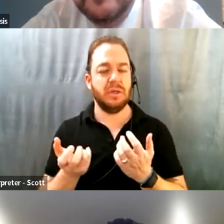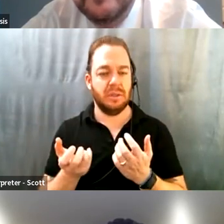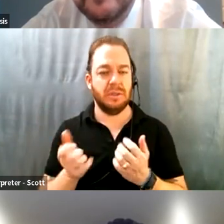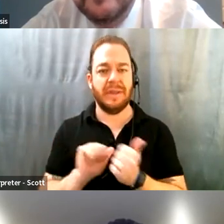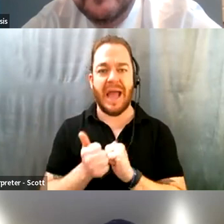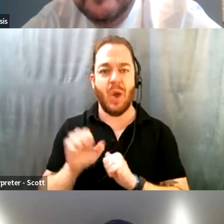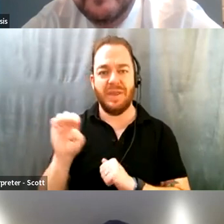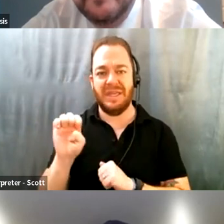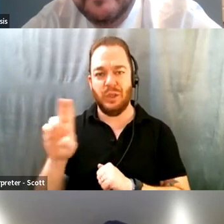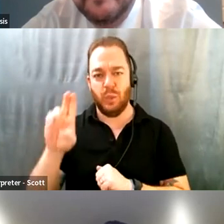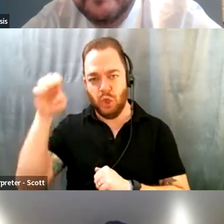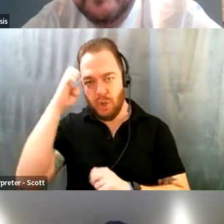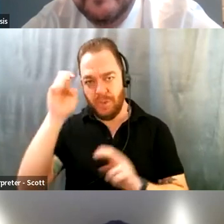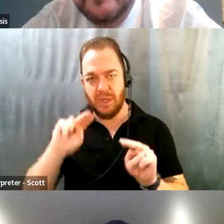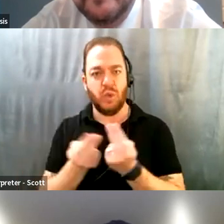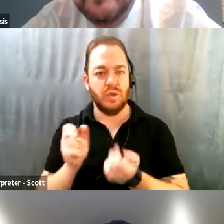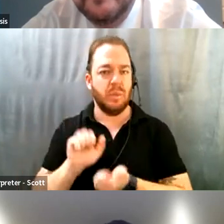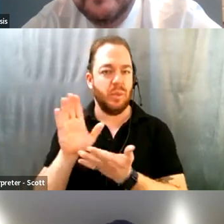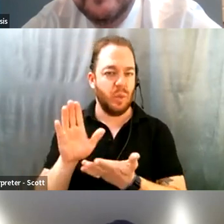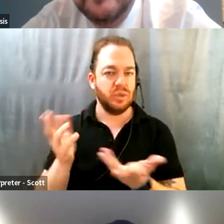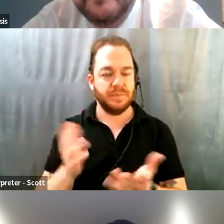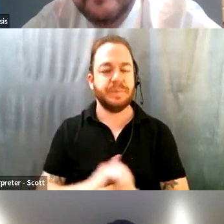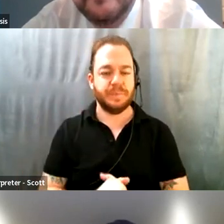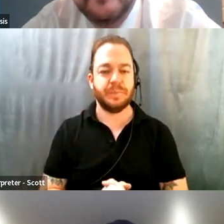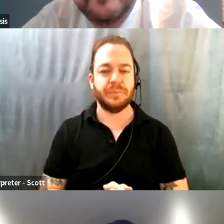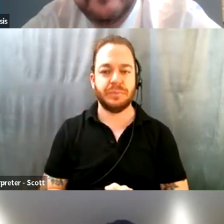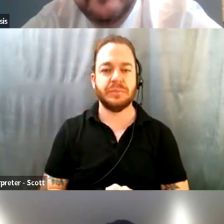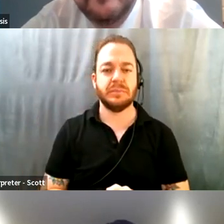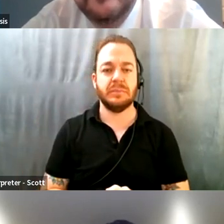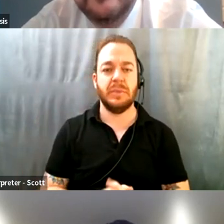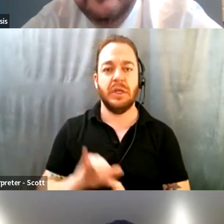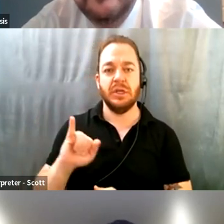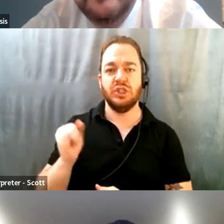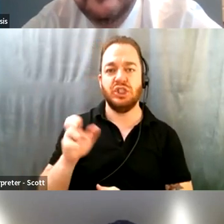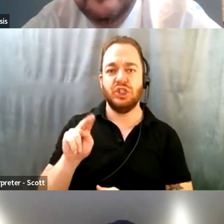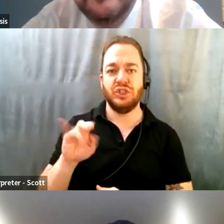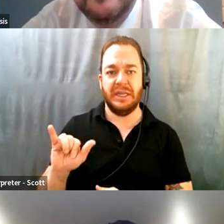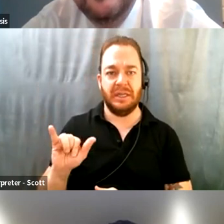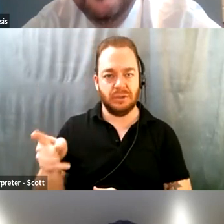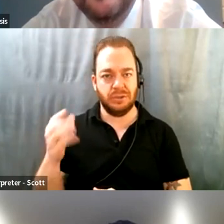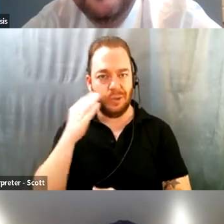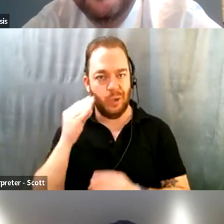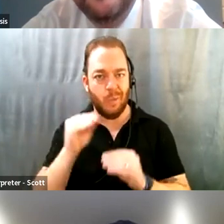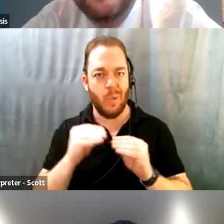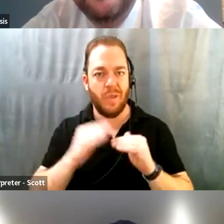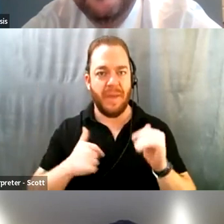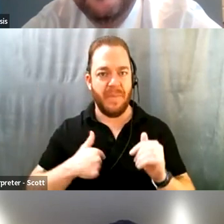way the European Union goes about it. Of course, Jenny knows way more about this than I do. But.